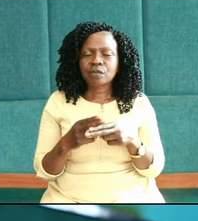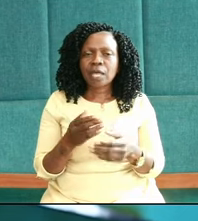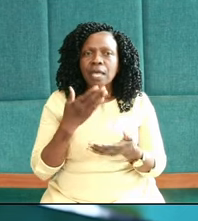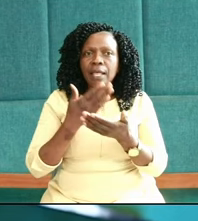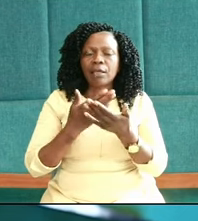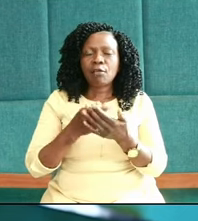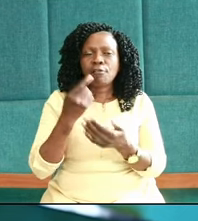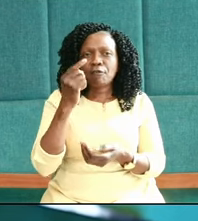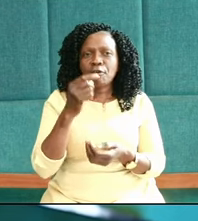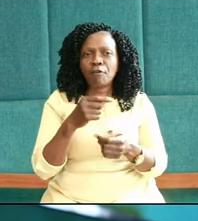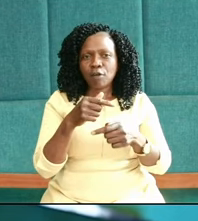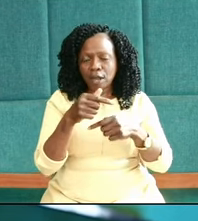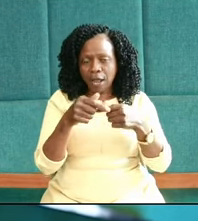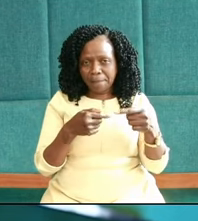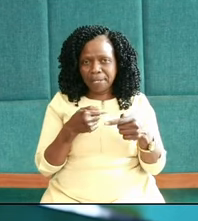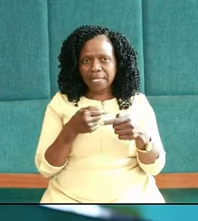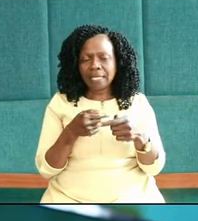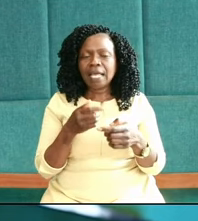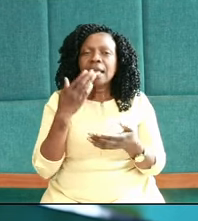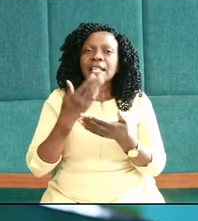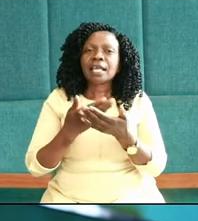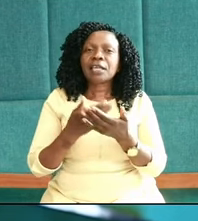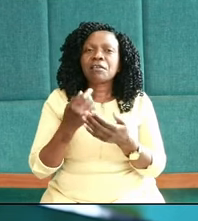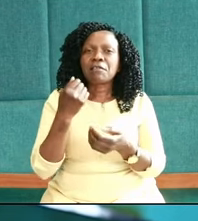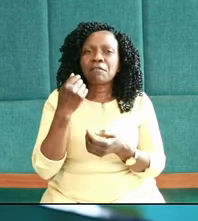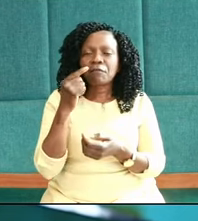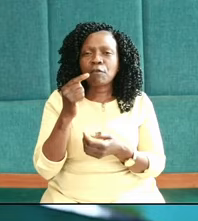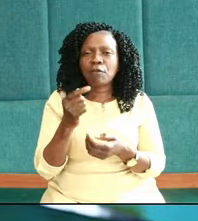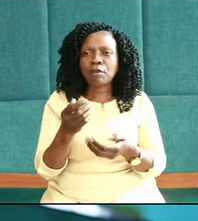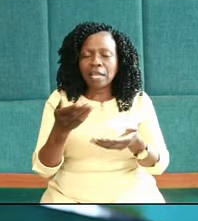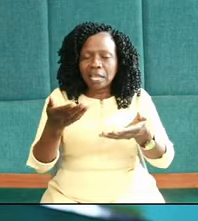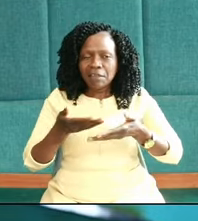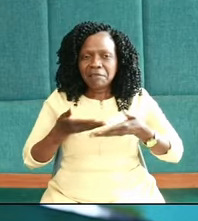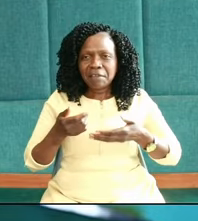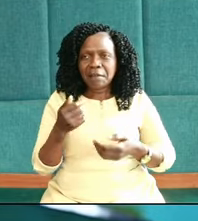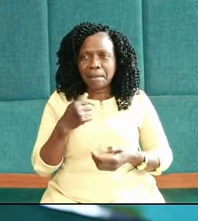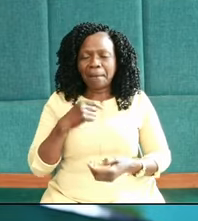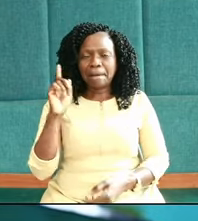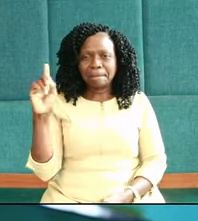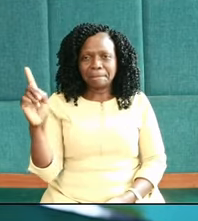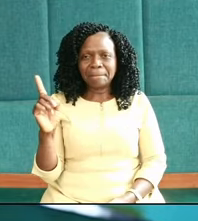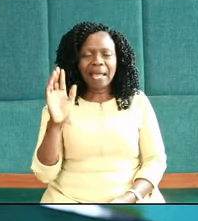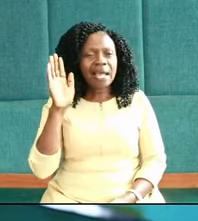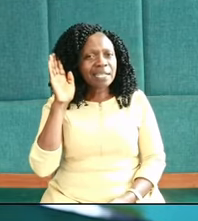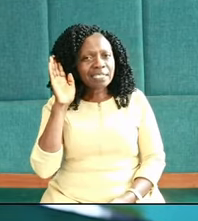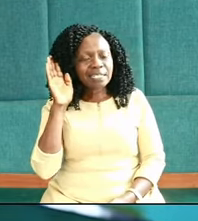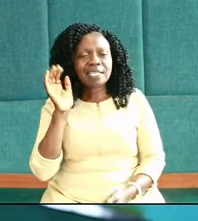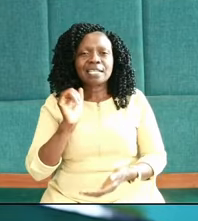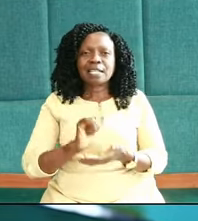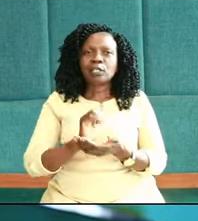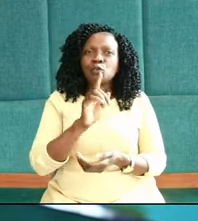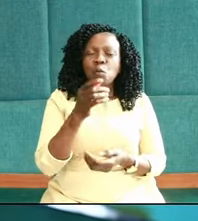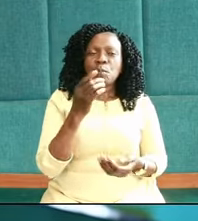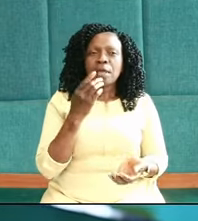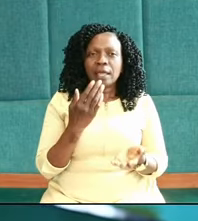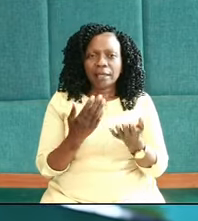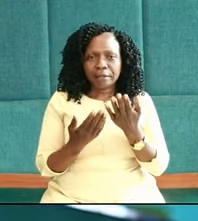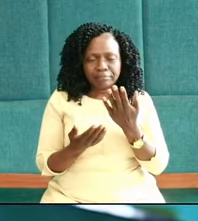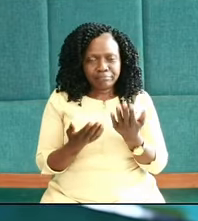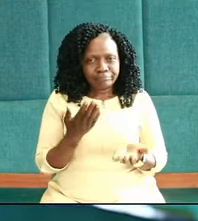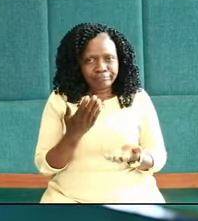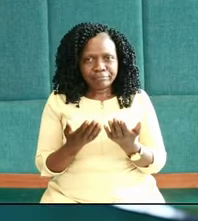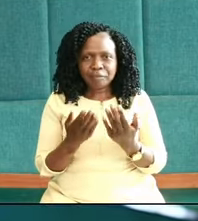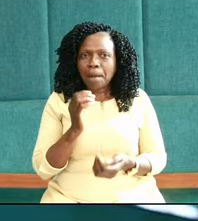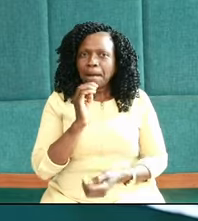Thank you for coming. Thank you for giving me a listening ear that we may be able to